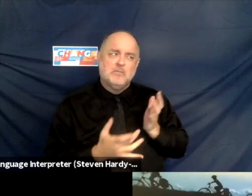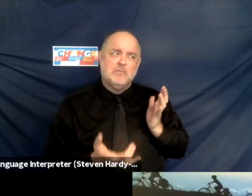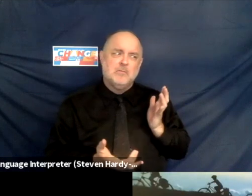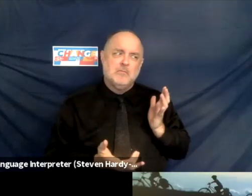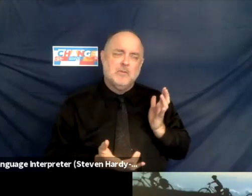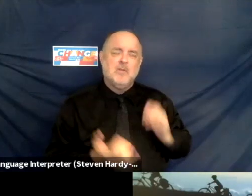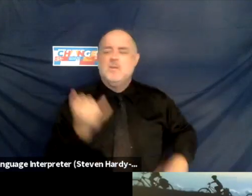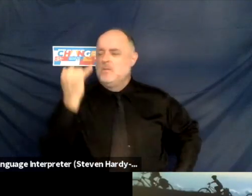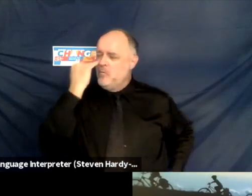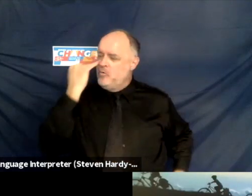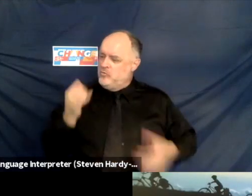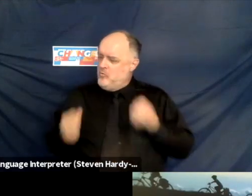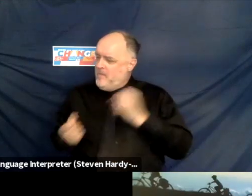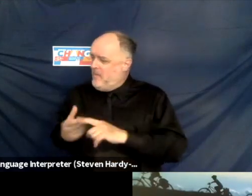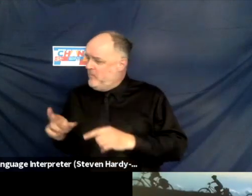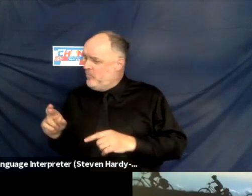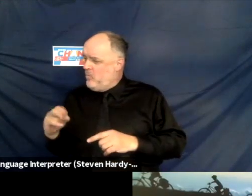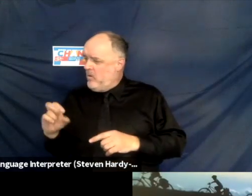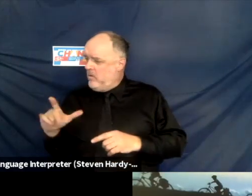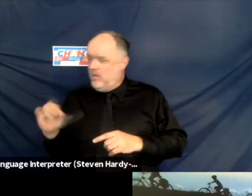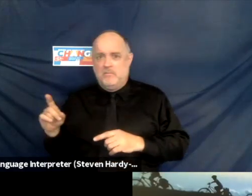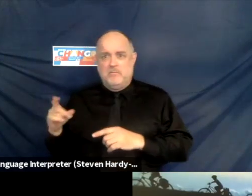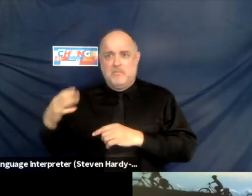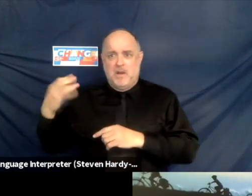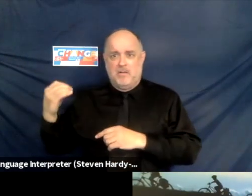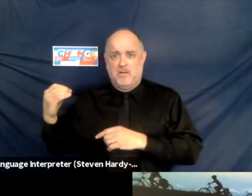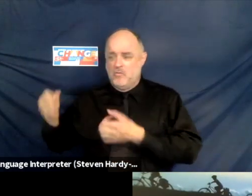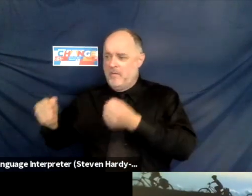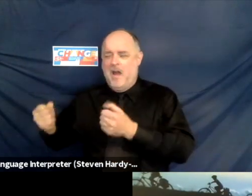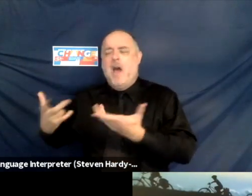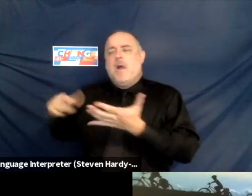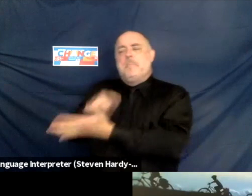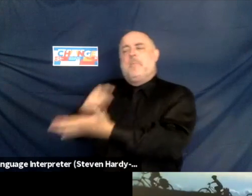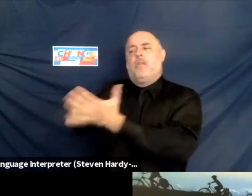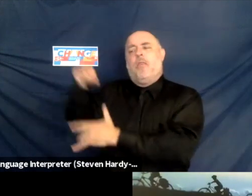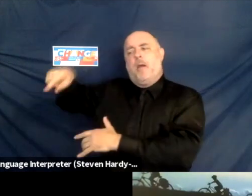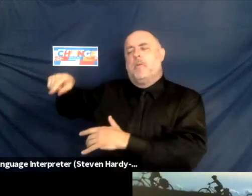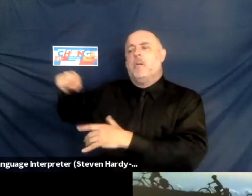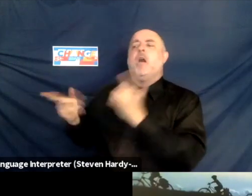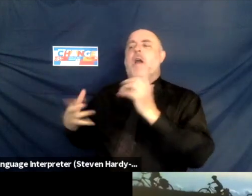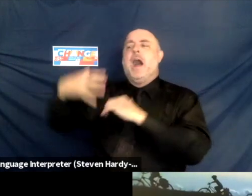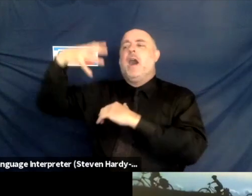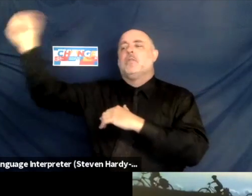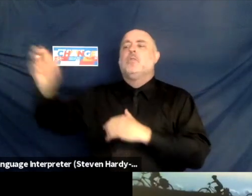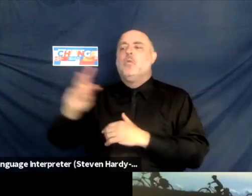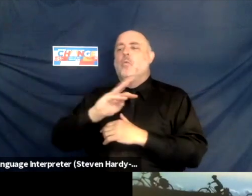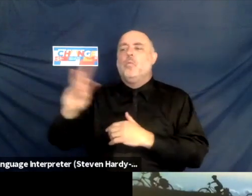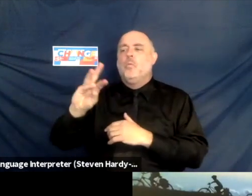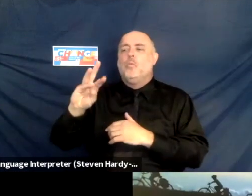driving in from Rockland County, my district, outside of my district, or West, I don't want to pick on them, but or Westchester